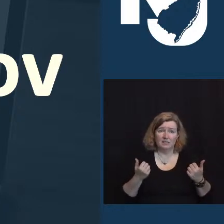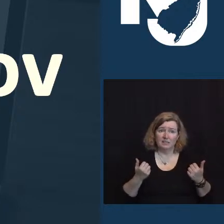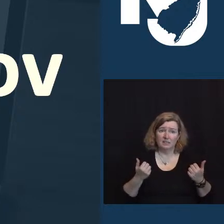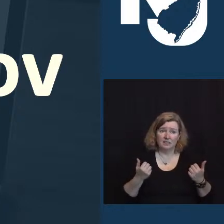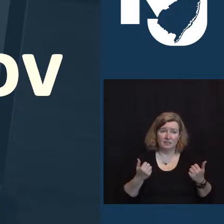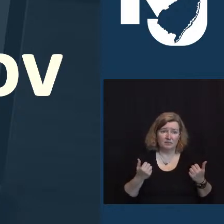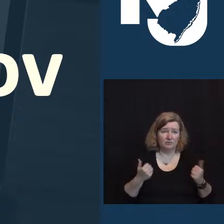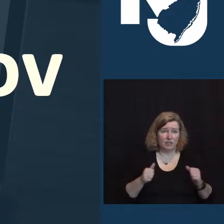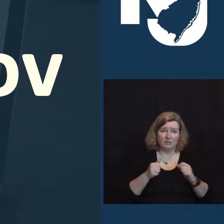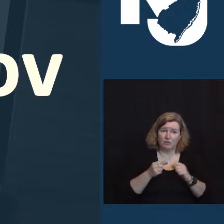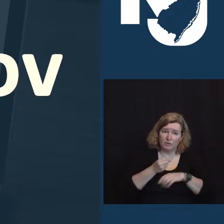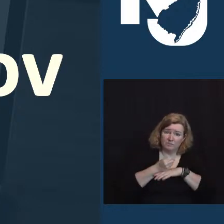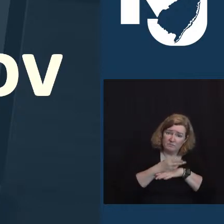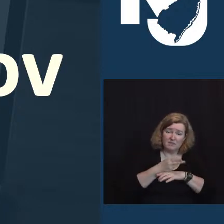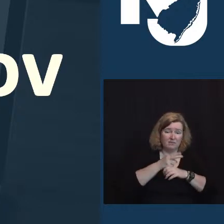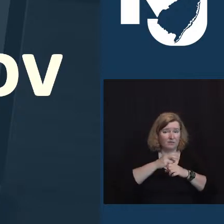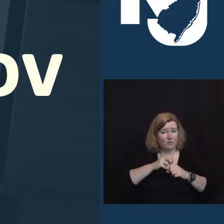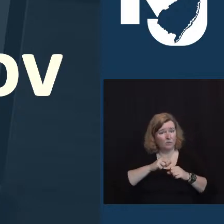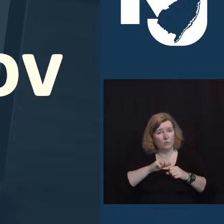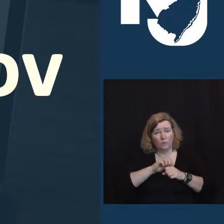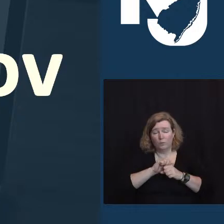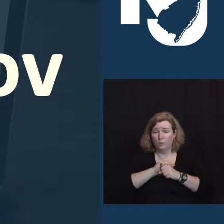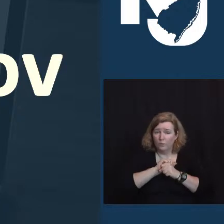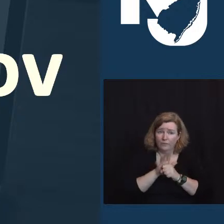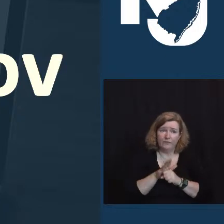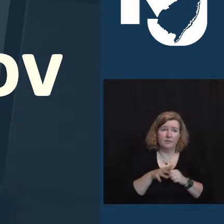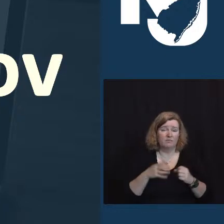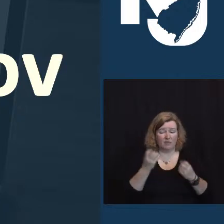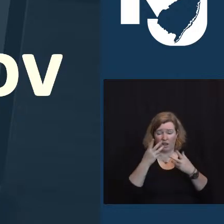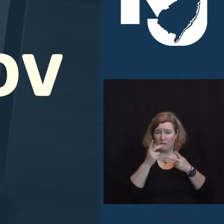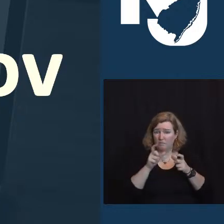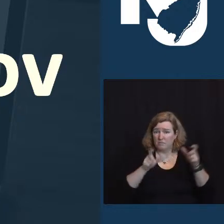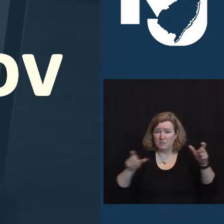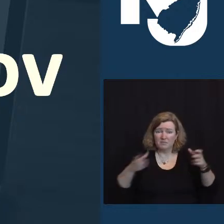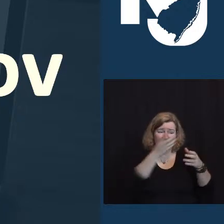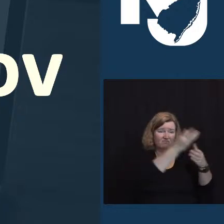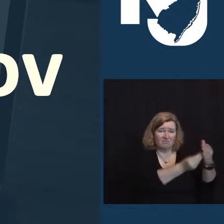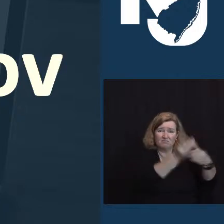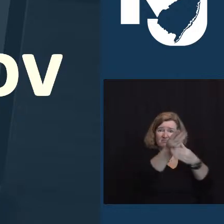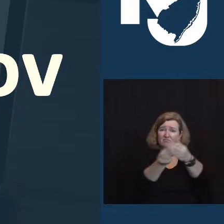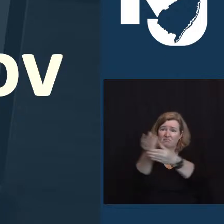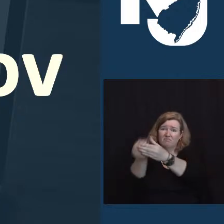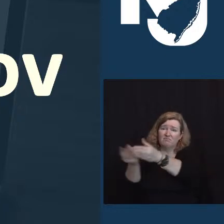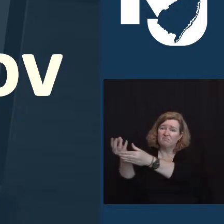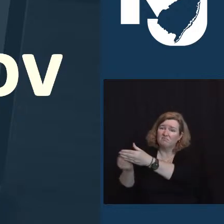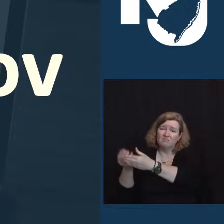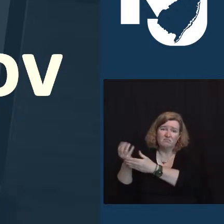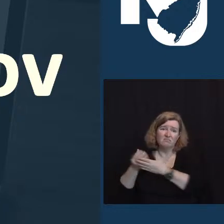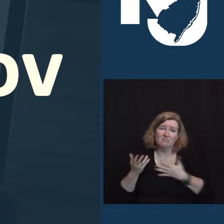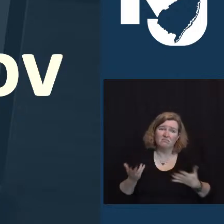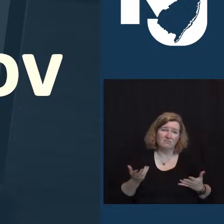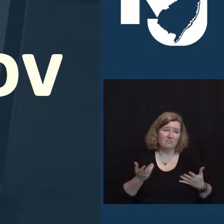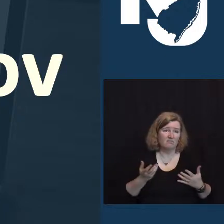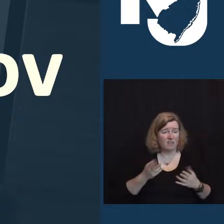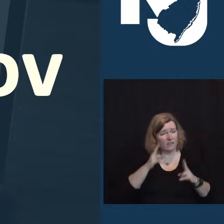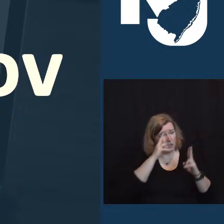are those who will not be with us when this war ends. And the best way we can honor their memories is by seeing this